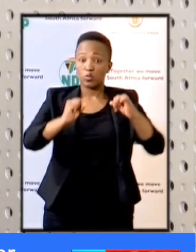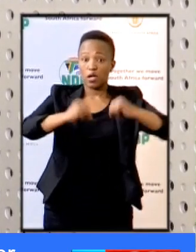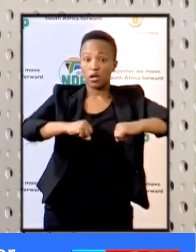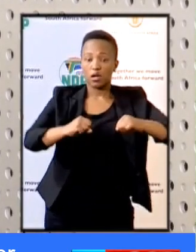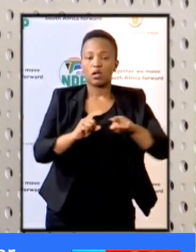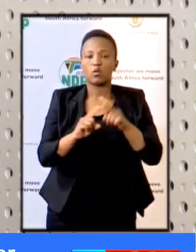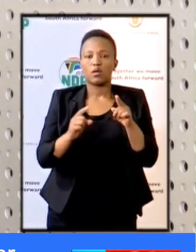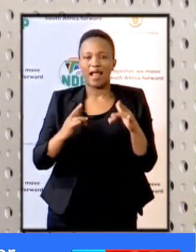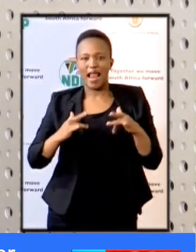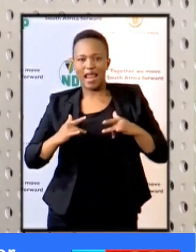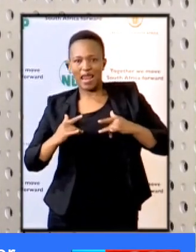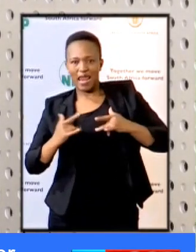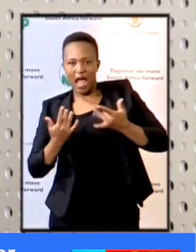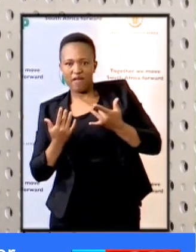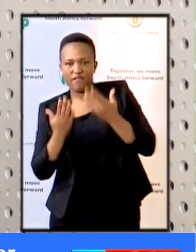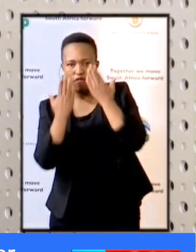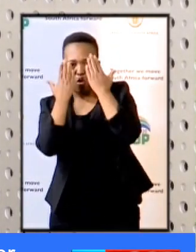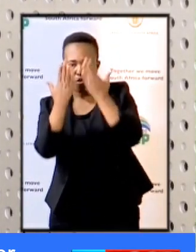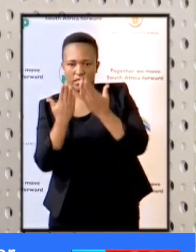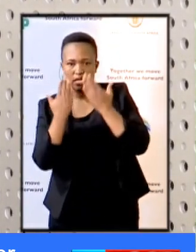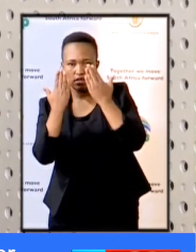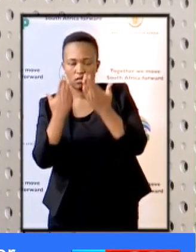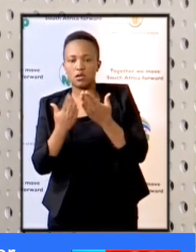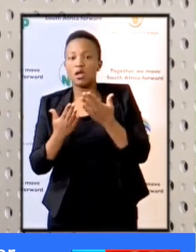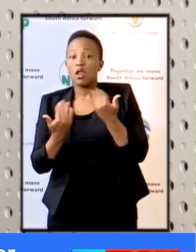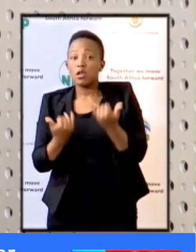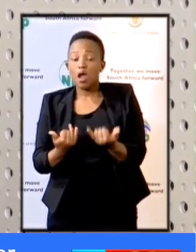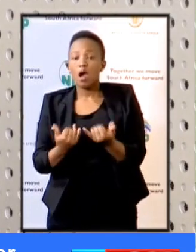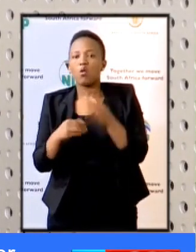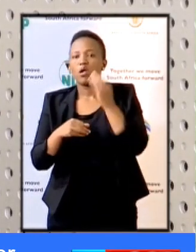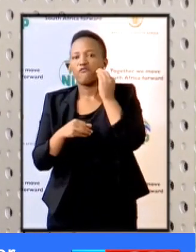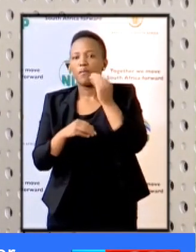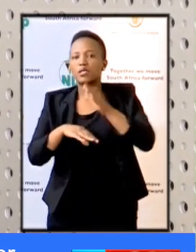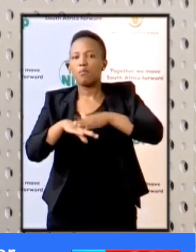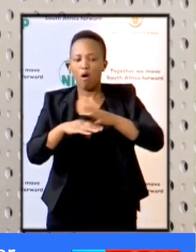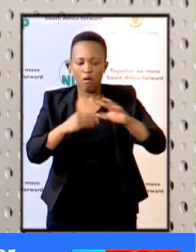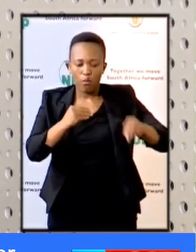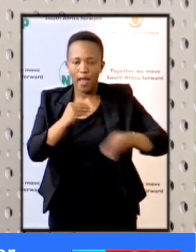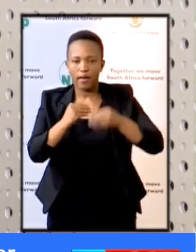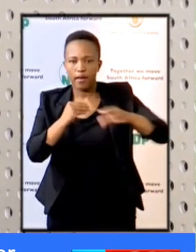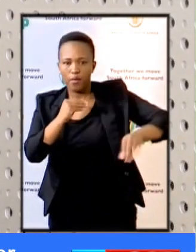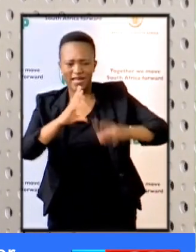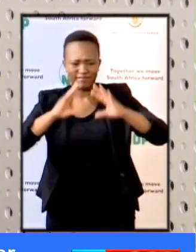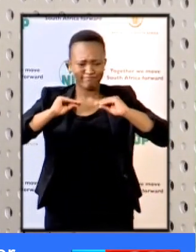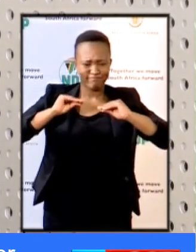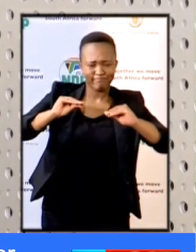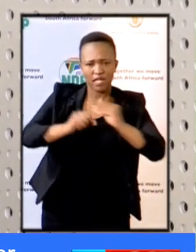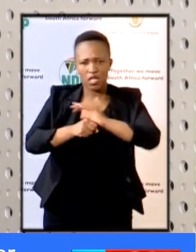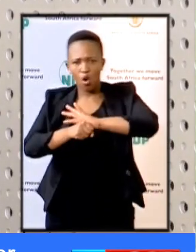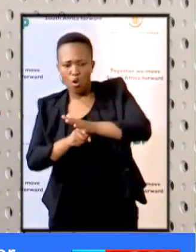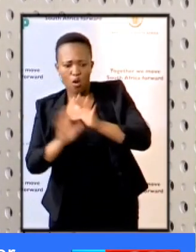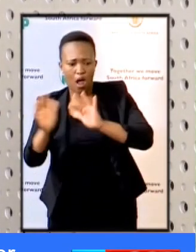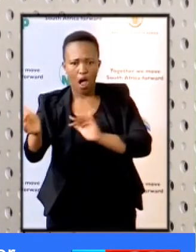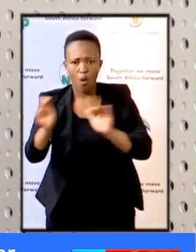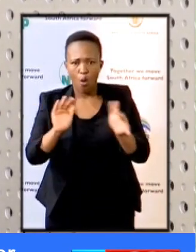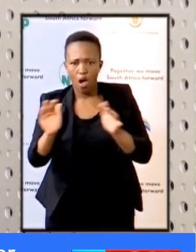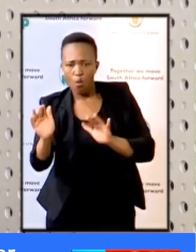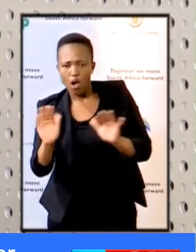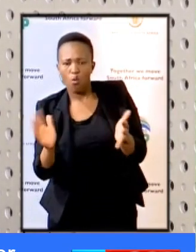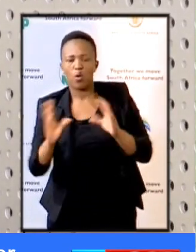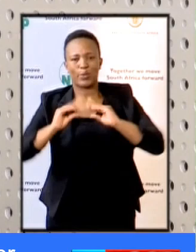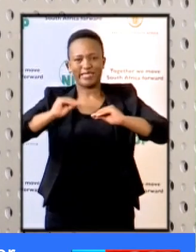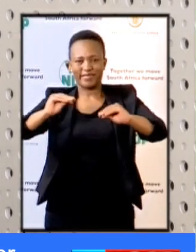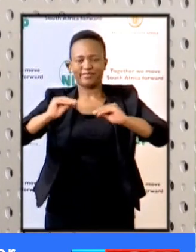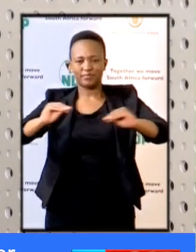life orientation, there must be more information on COVID-19 to make sure that our children understand what is happening, on inclusion